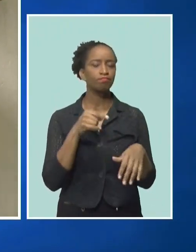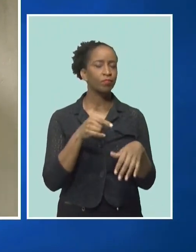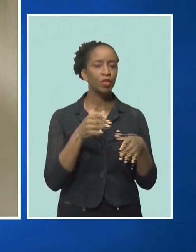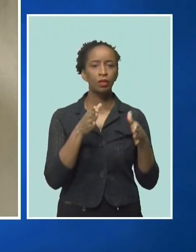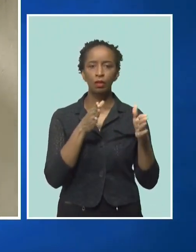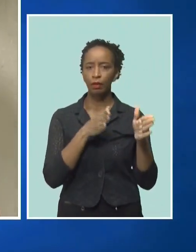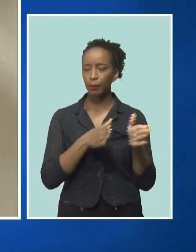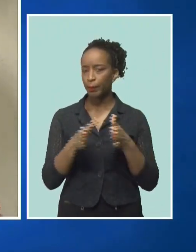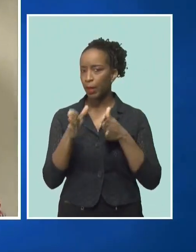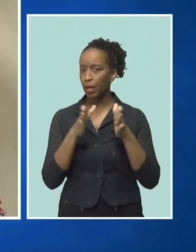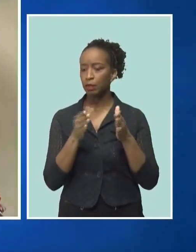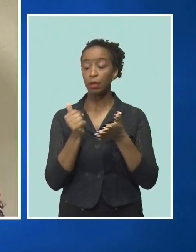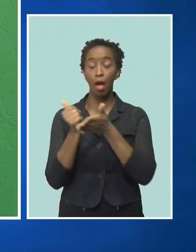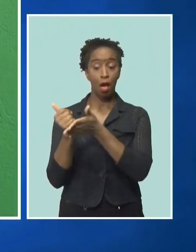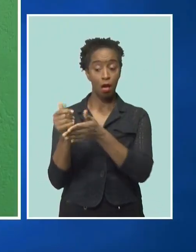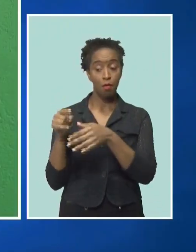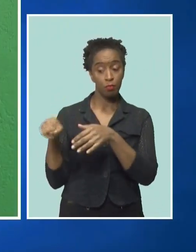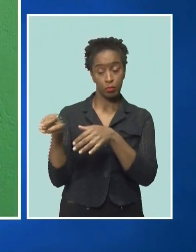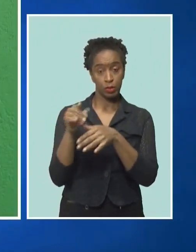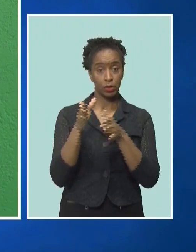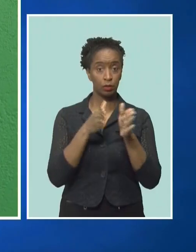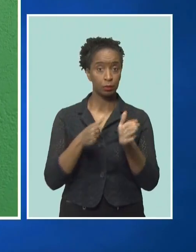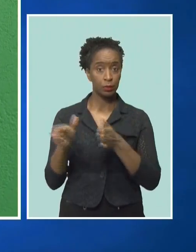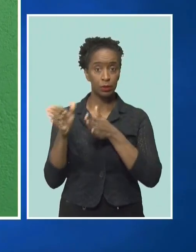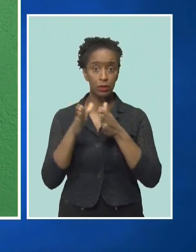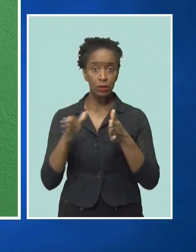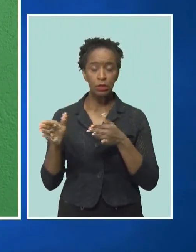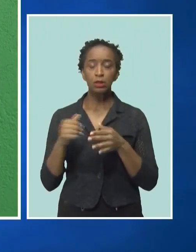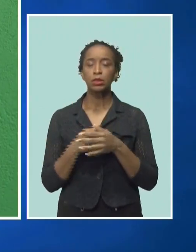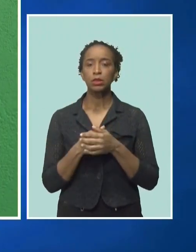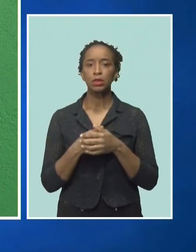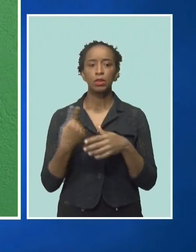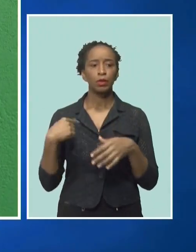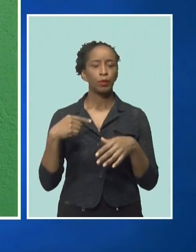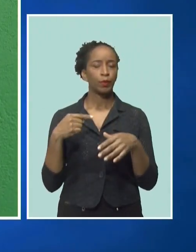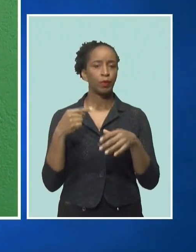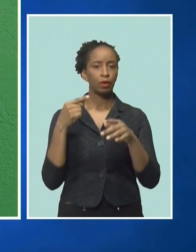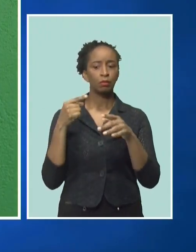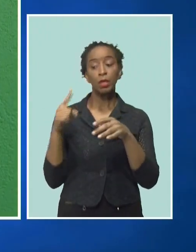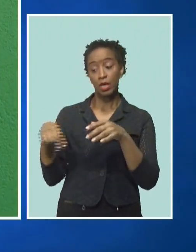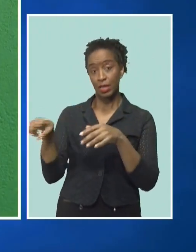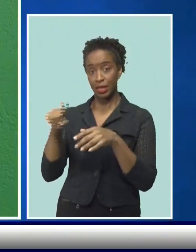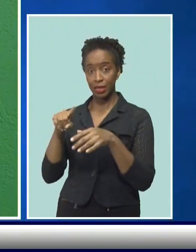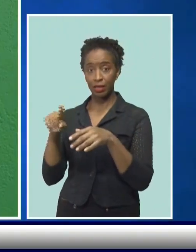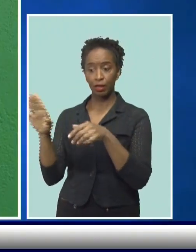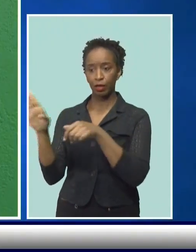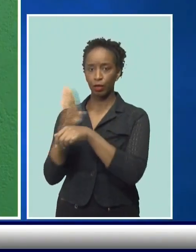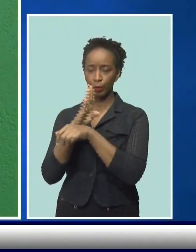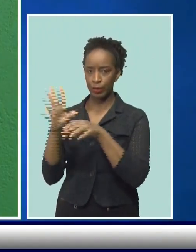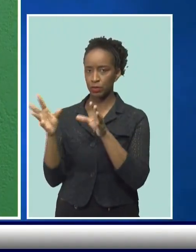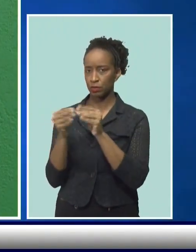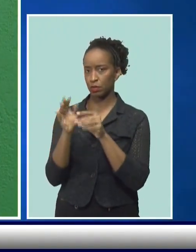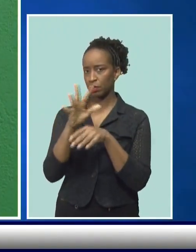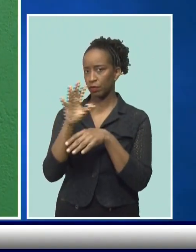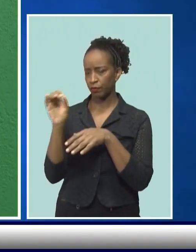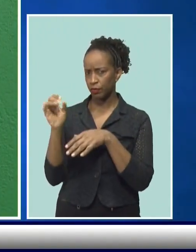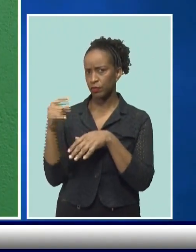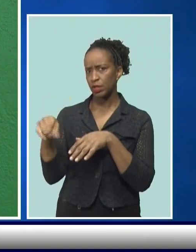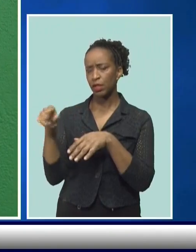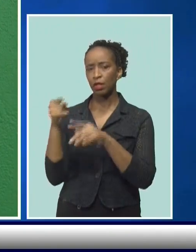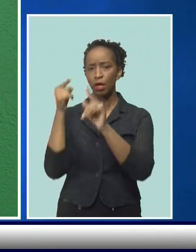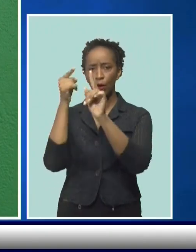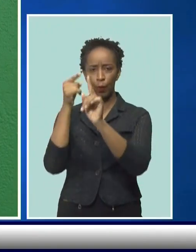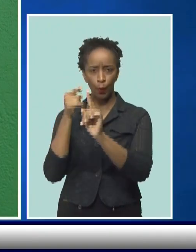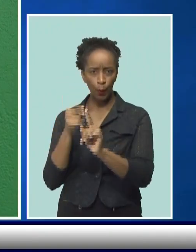for project operations. We've been able to take off the bucket list for over 50 small businesses thus far. where we're able to